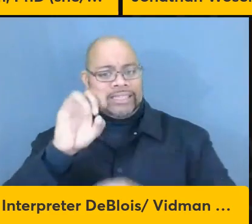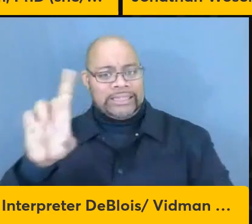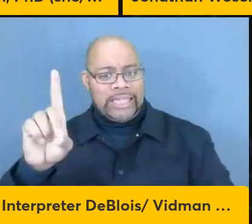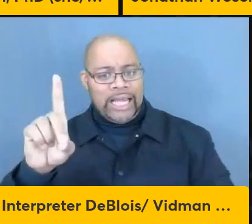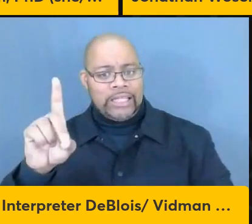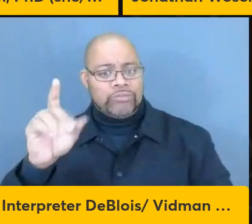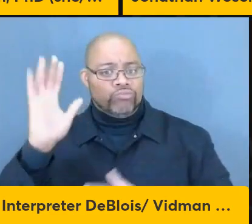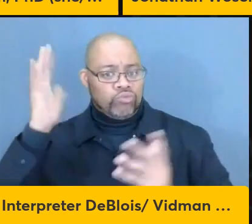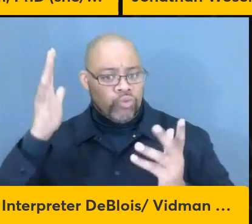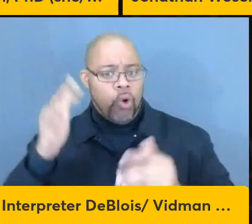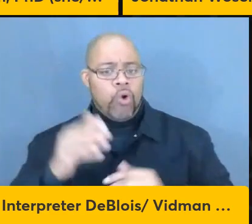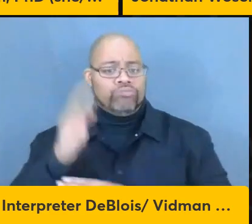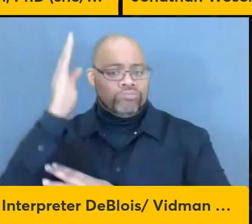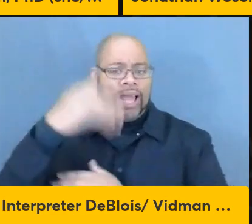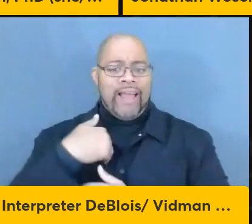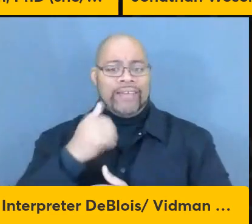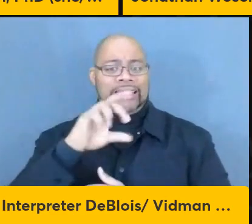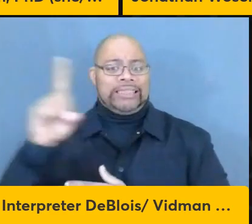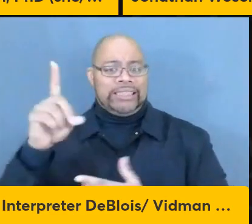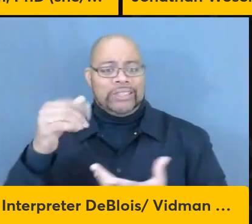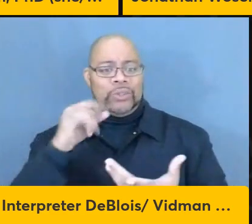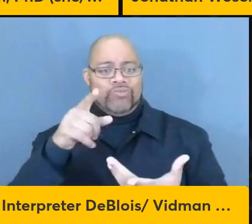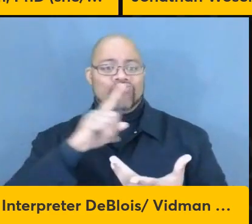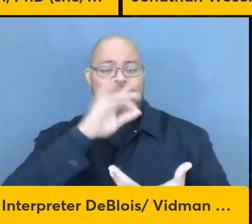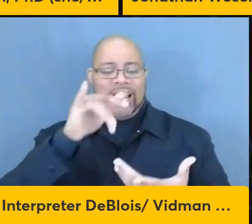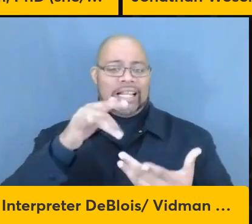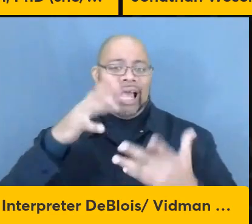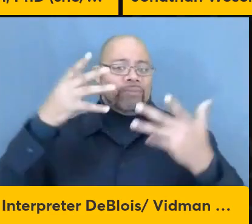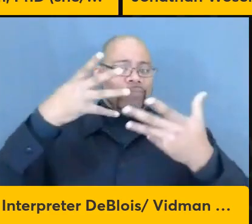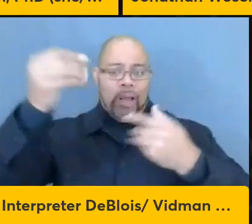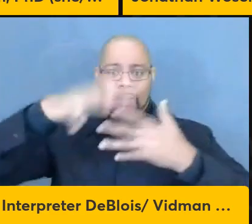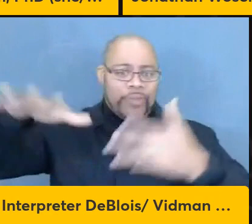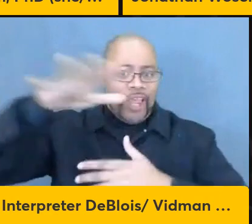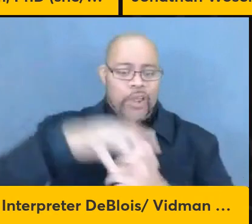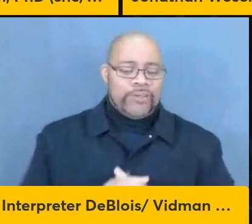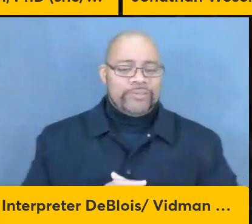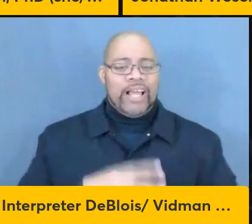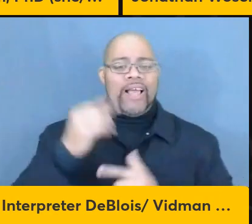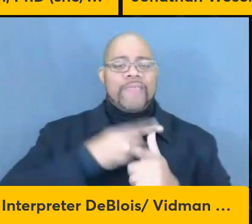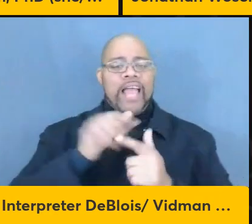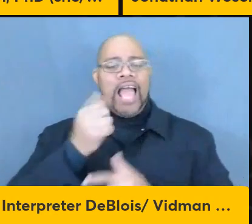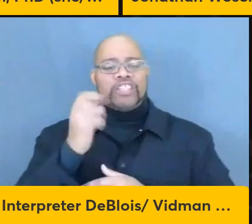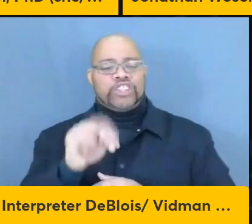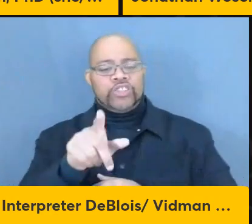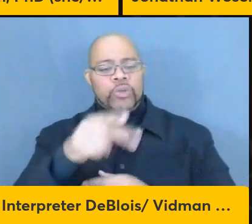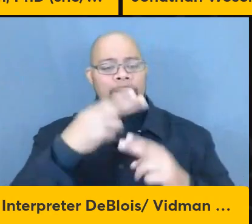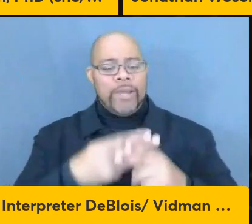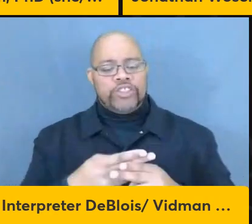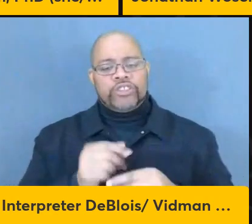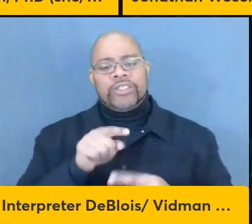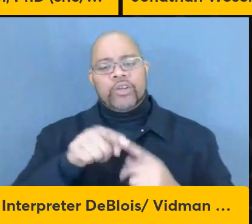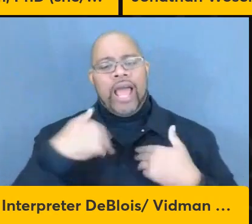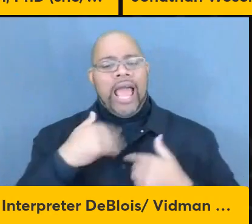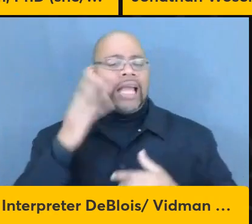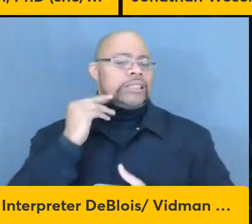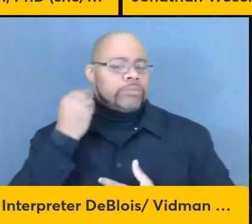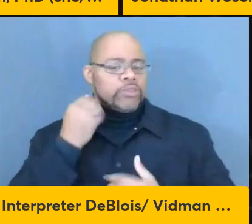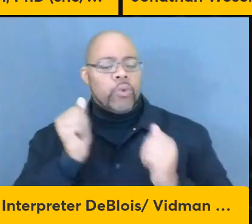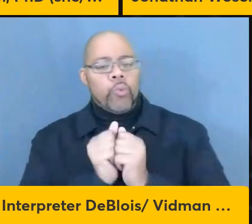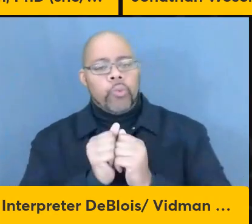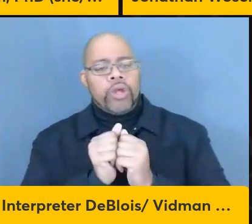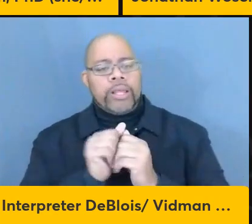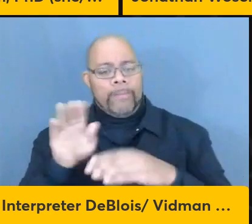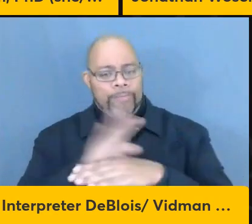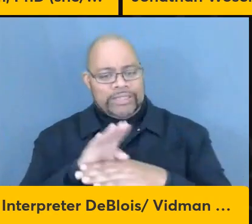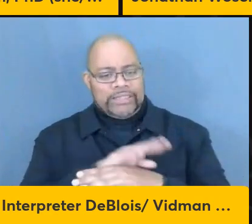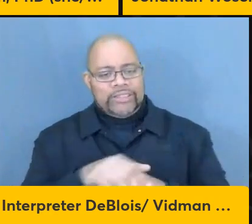have a bit of ADD, so you were really out there. And then Ashton, you mentioned that you had experience with